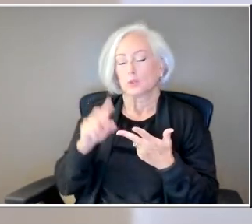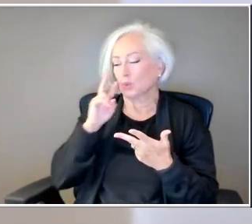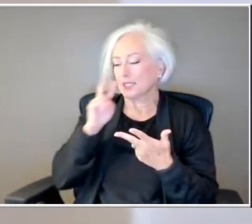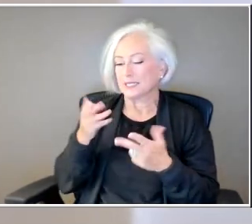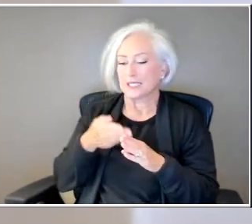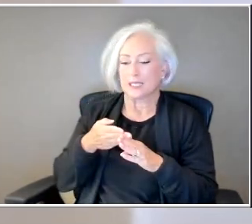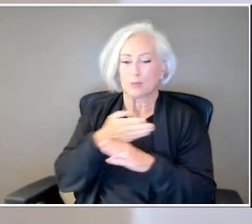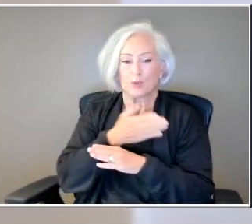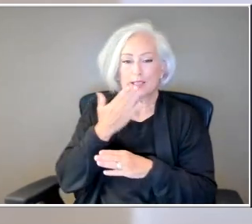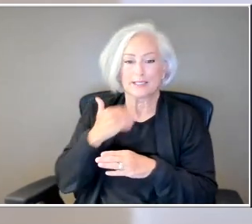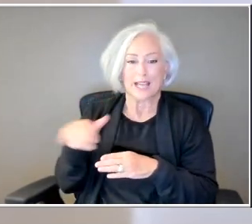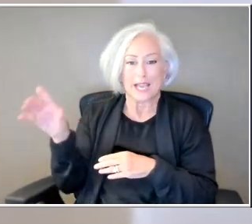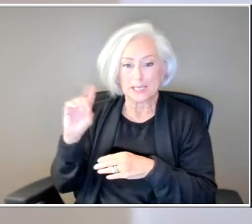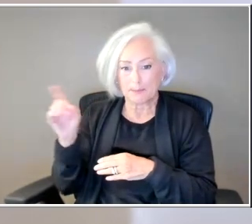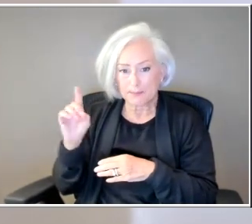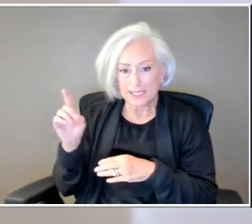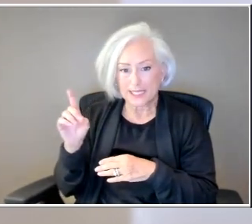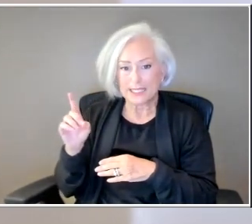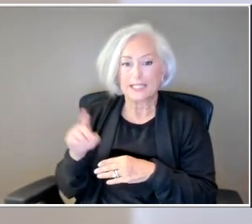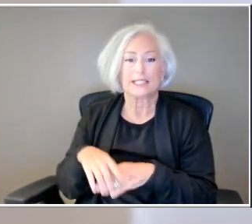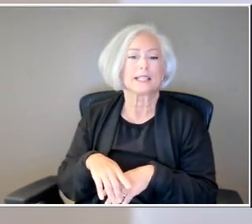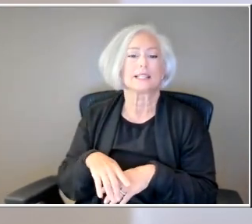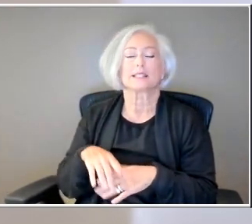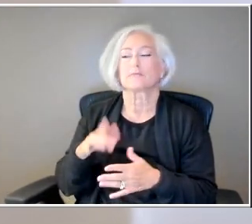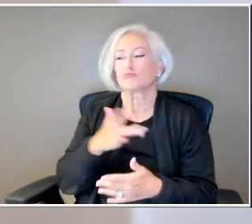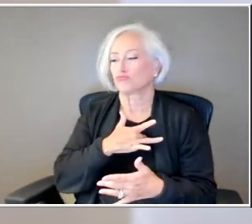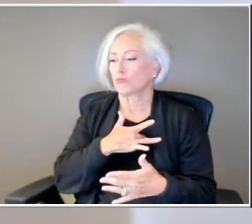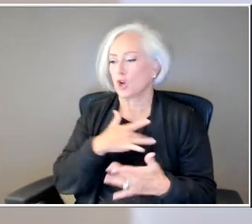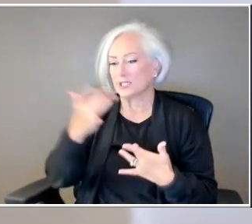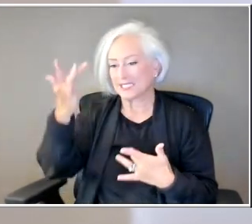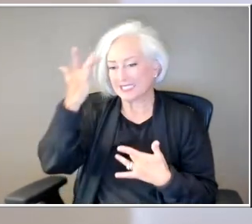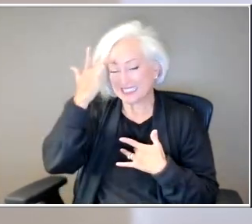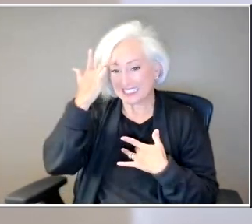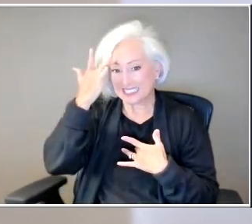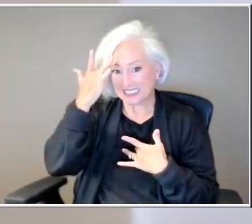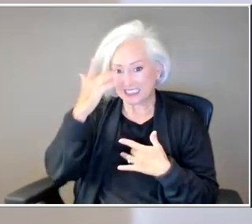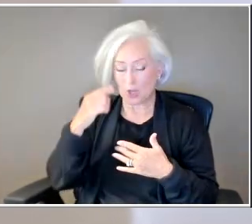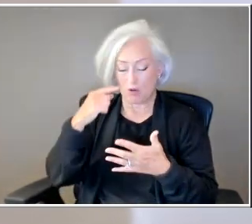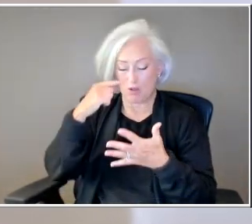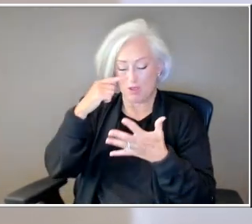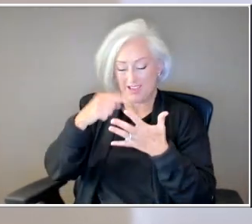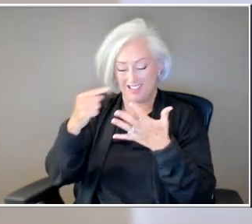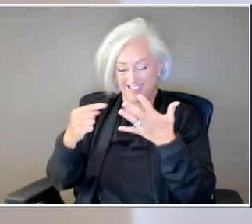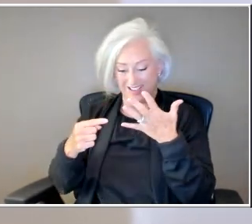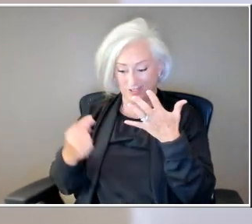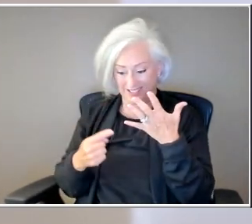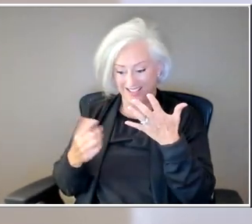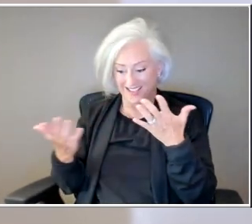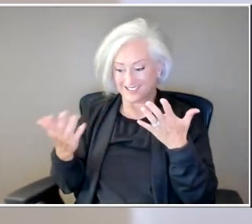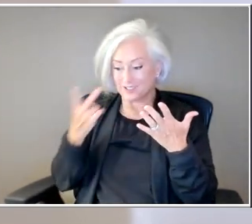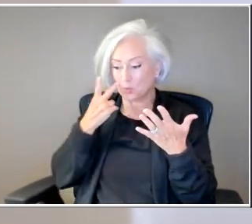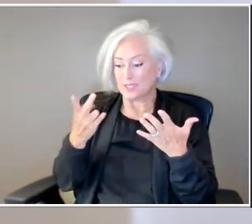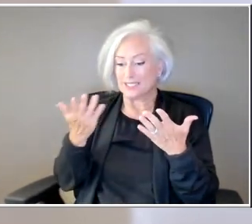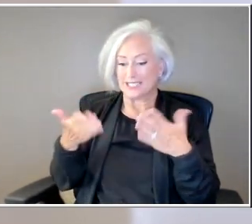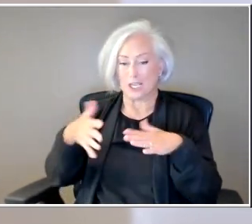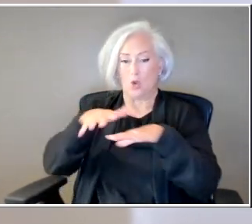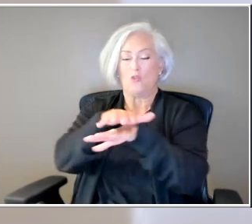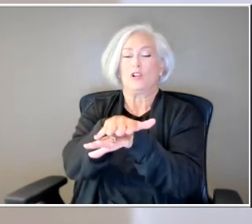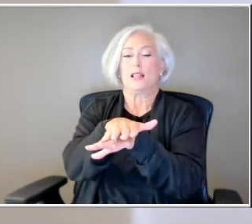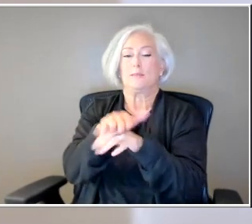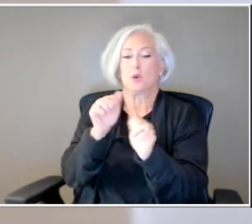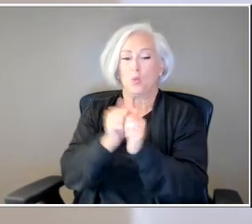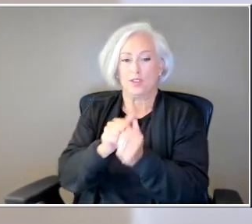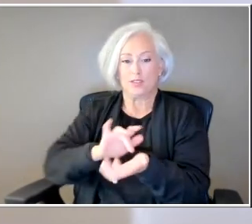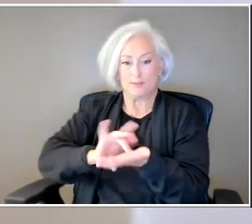Pre-diabetes, insulin resistance, cardiac disease. And so we've got a lot of overlap here with the things that these drugs treat and binge